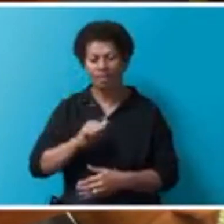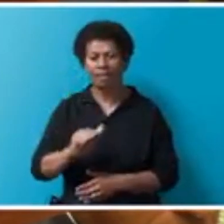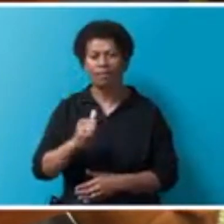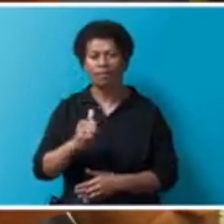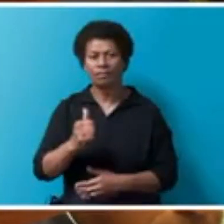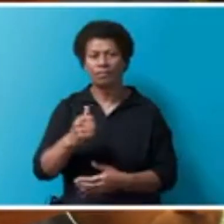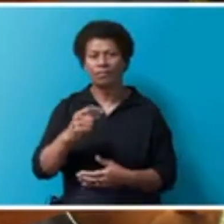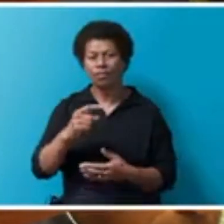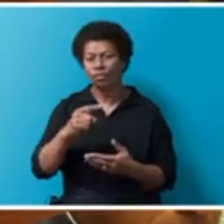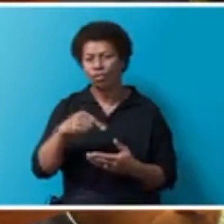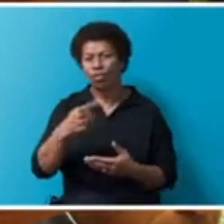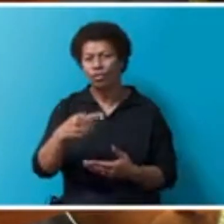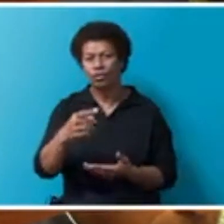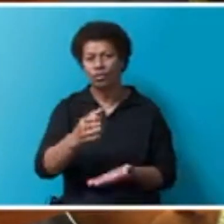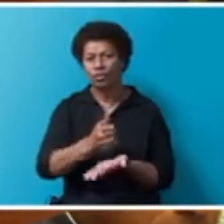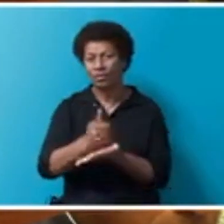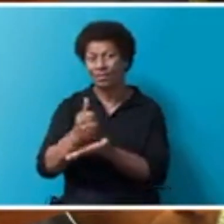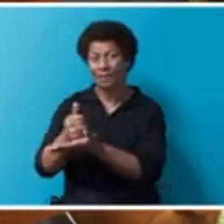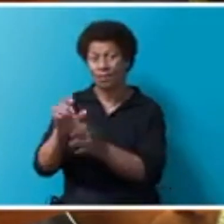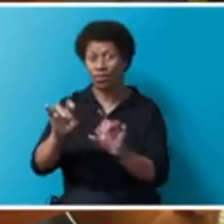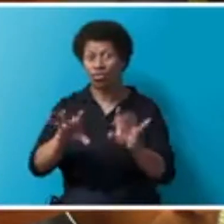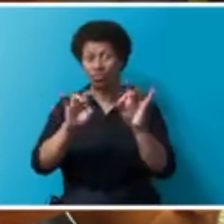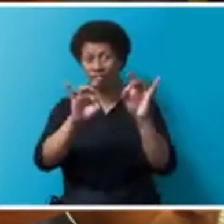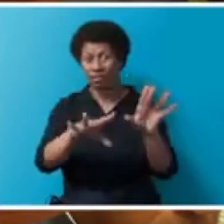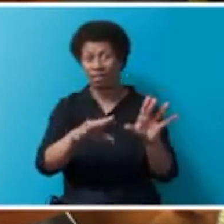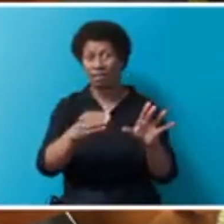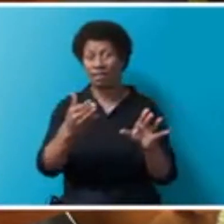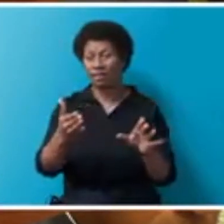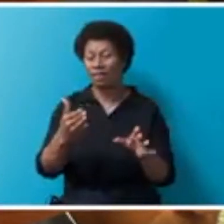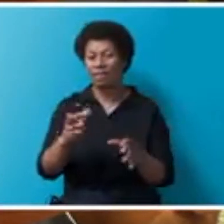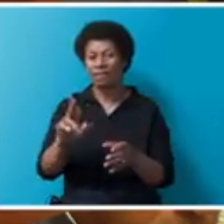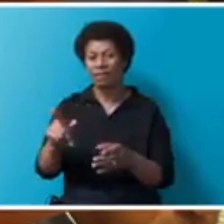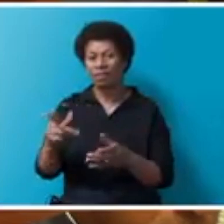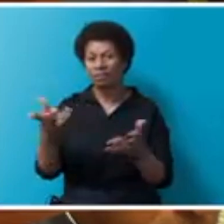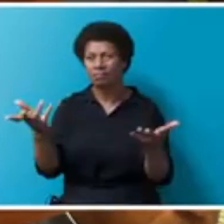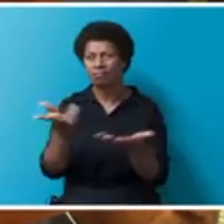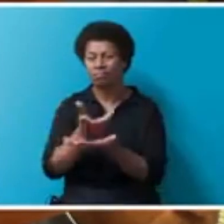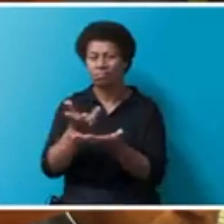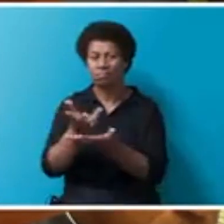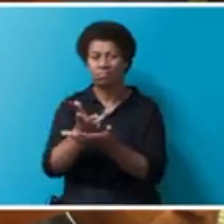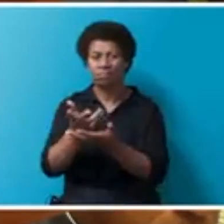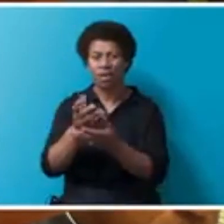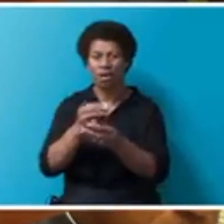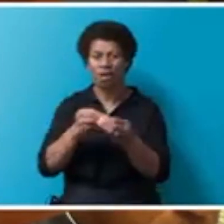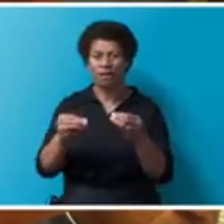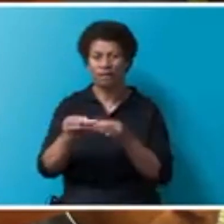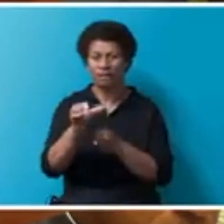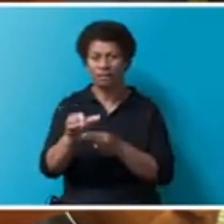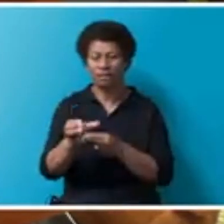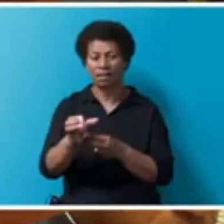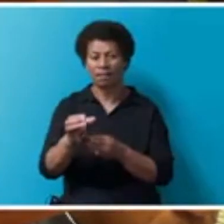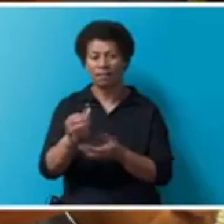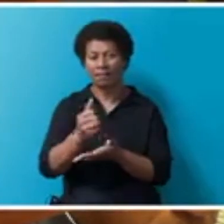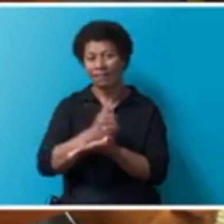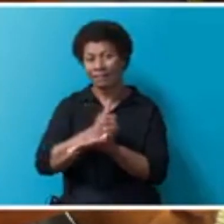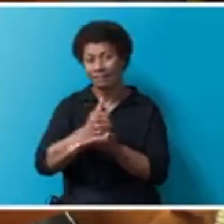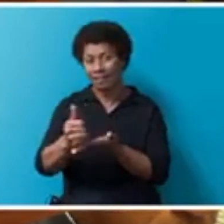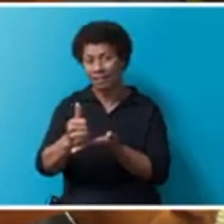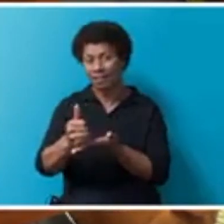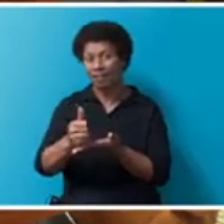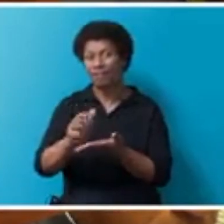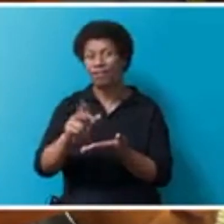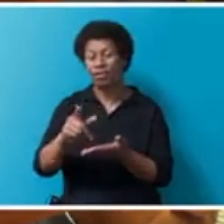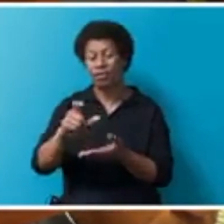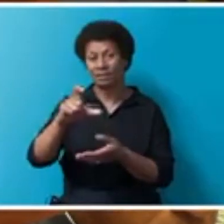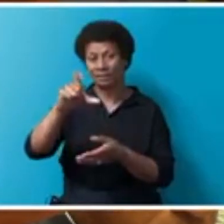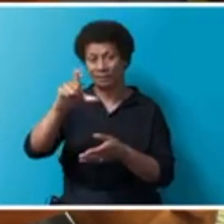the Australian government in funding an additional country liaison officer, which will bring the number of CLOs to